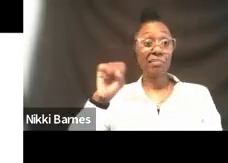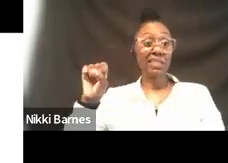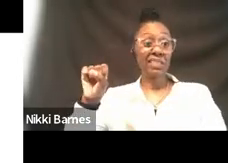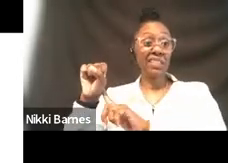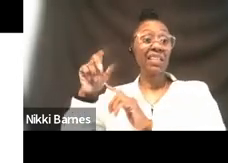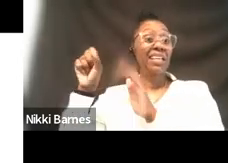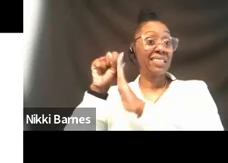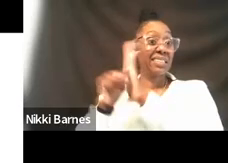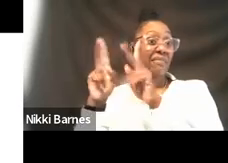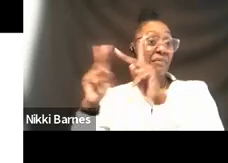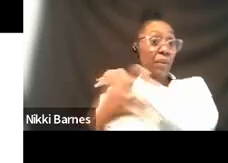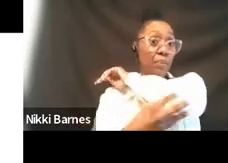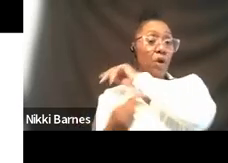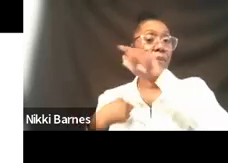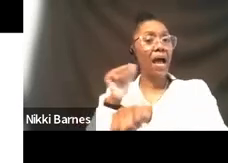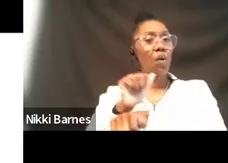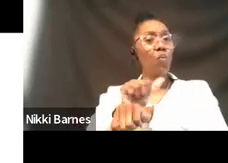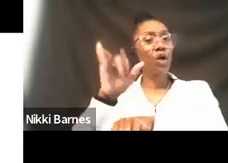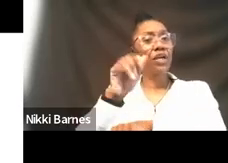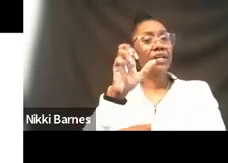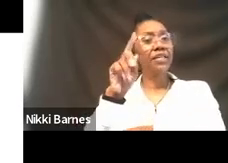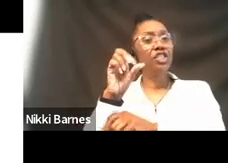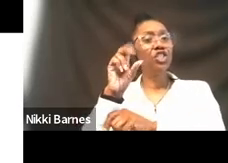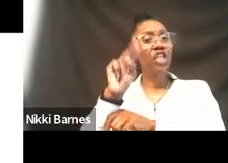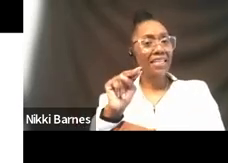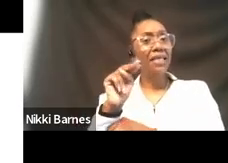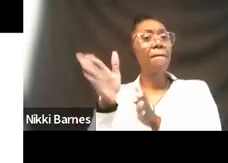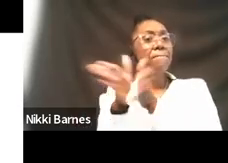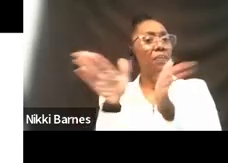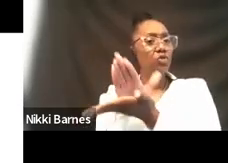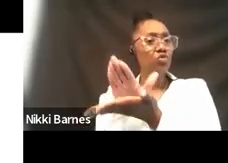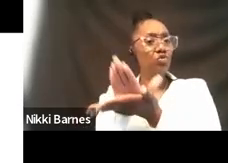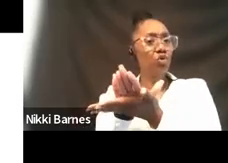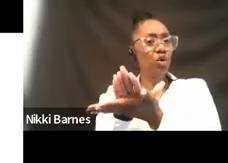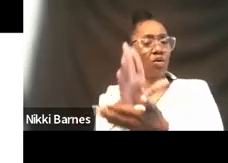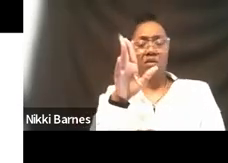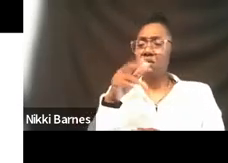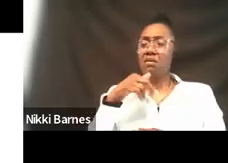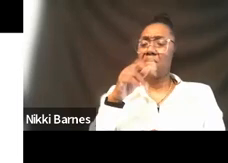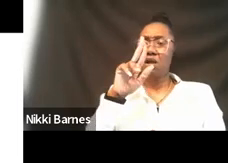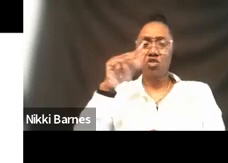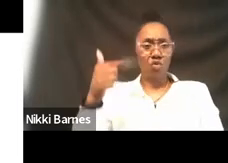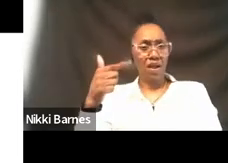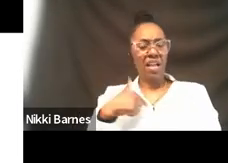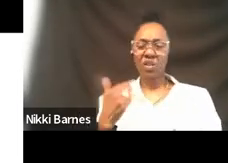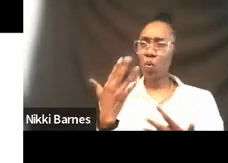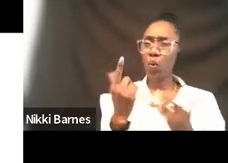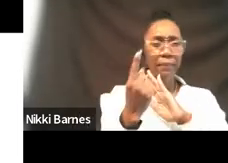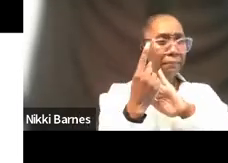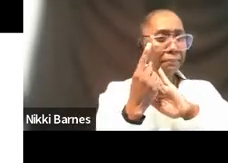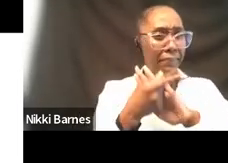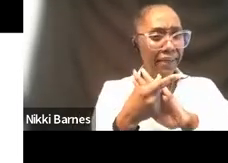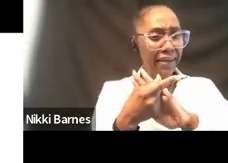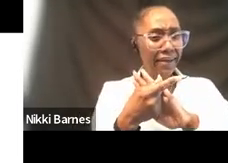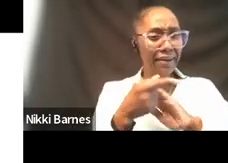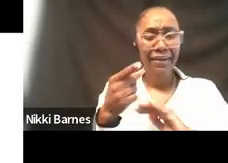I worked in Jackson Public Schools while I was in undergrad. And I realized, wait a minute, these kids don't do things the